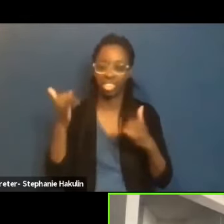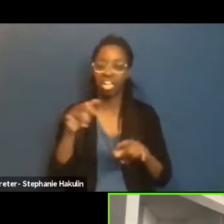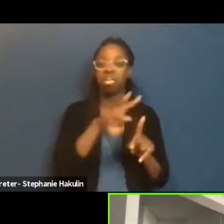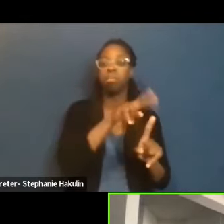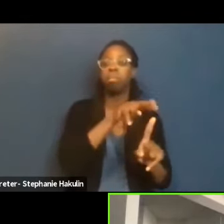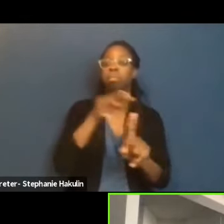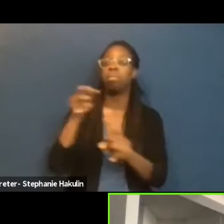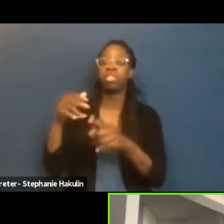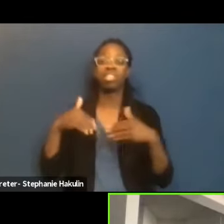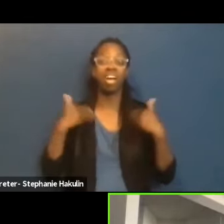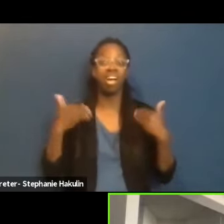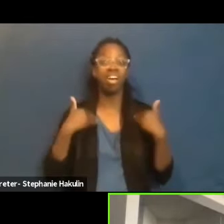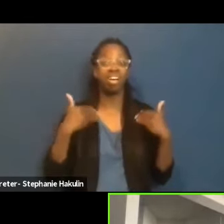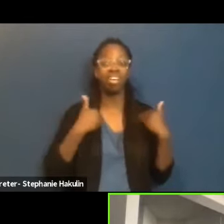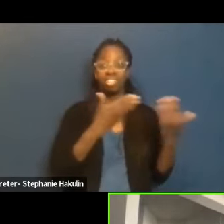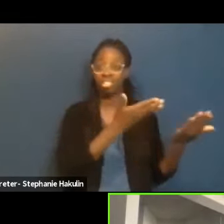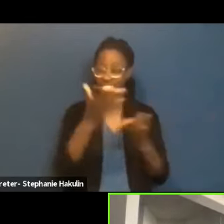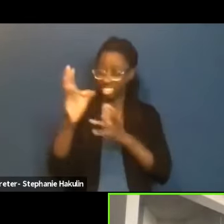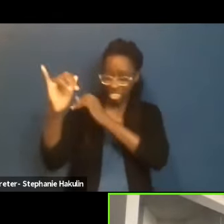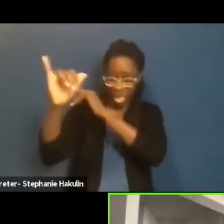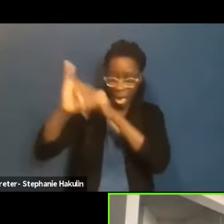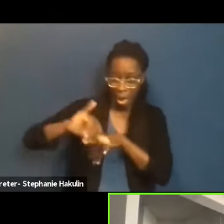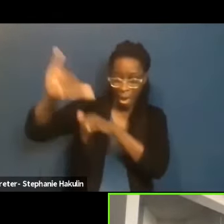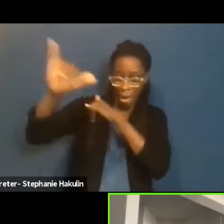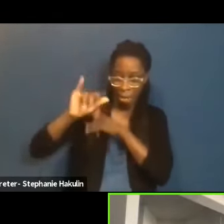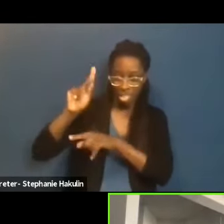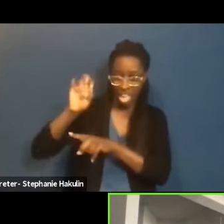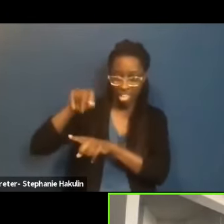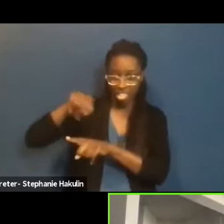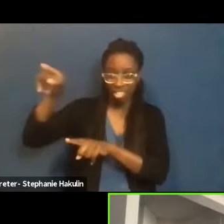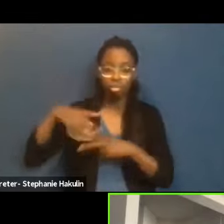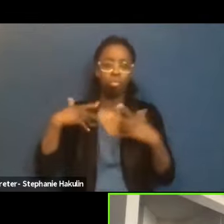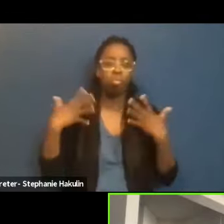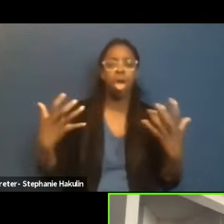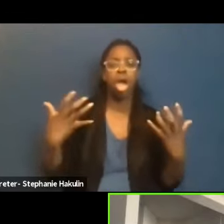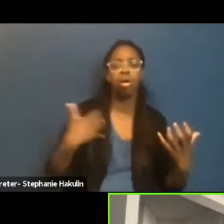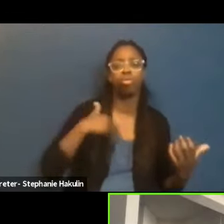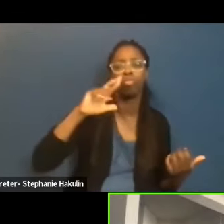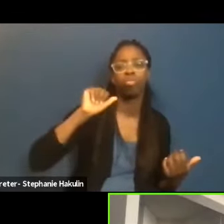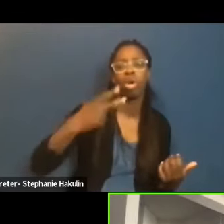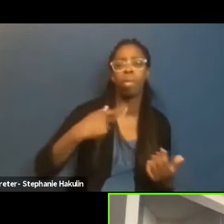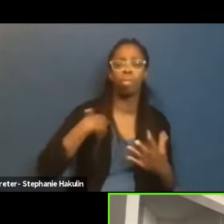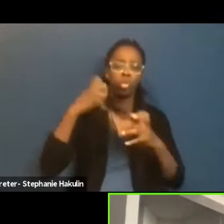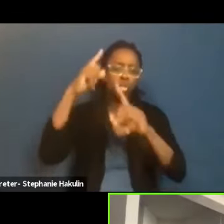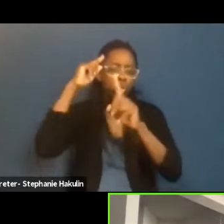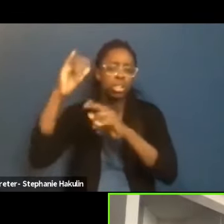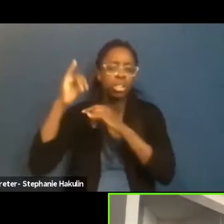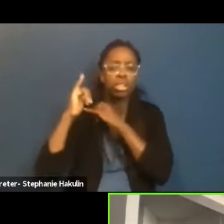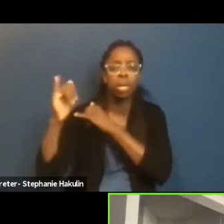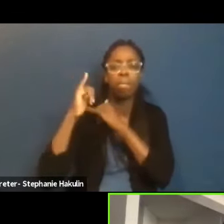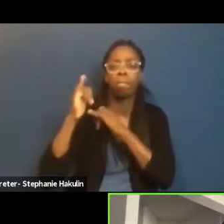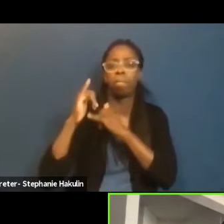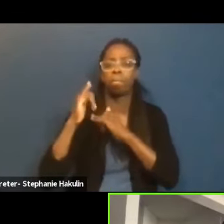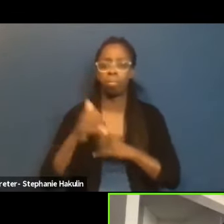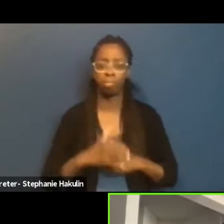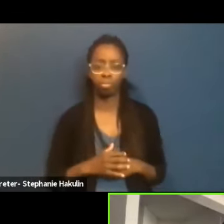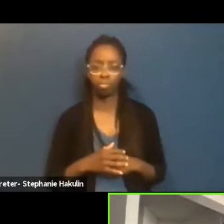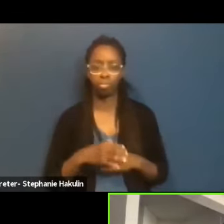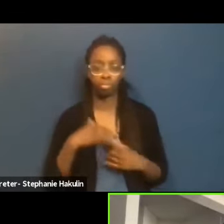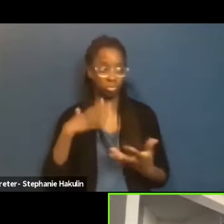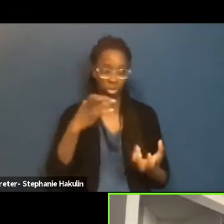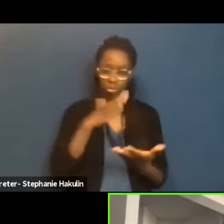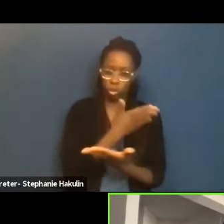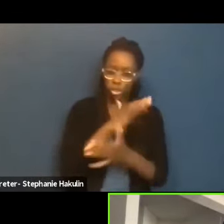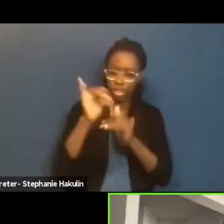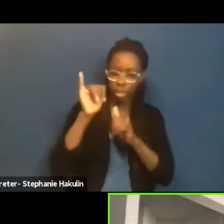you. They want to rap and make soul beats just like you. Even though you just not you. Even though you